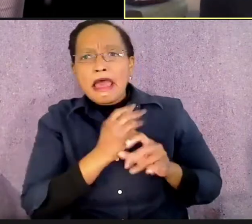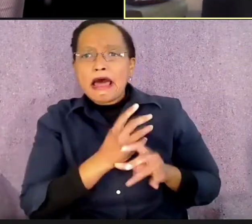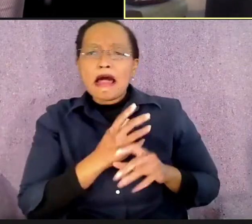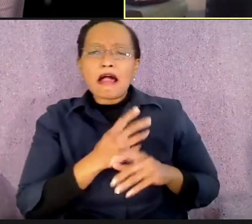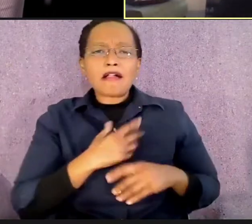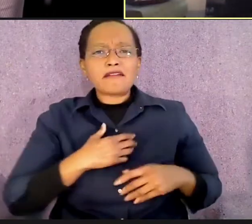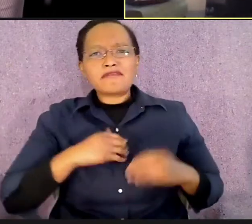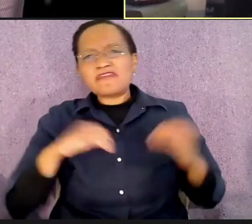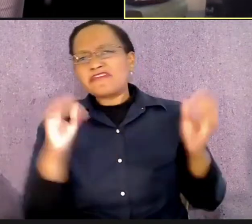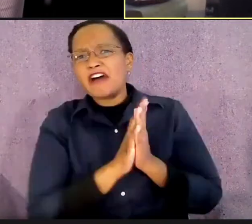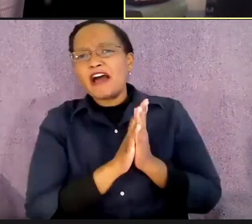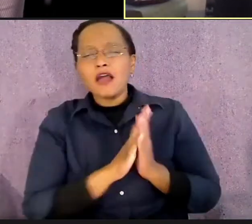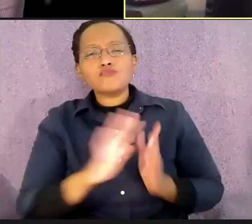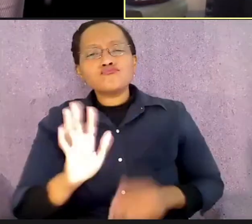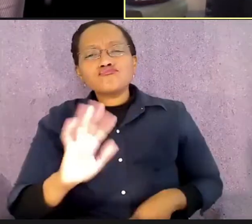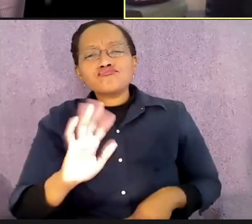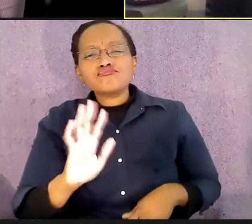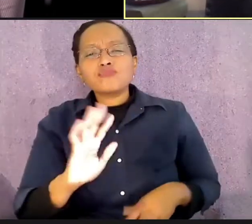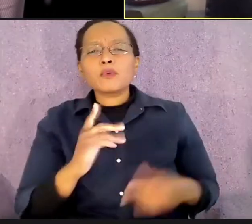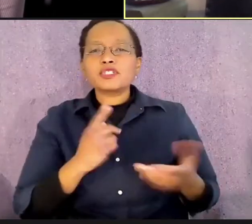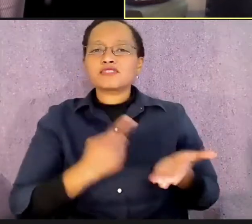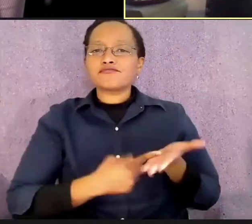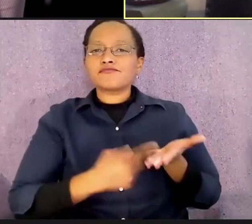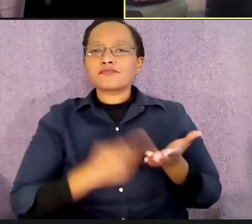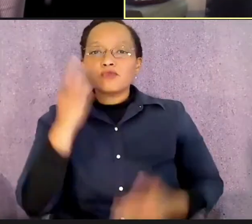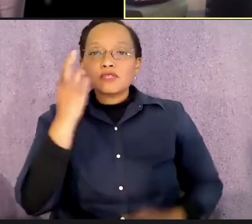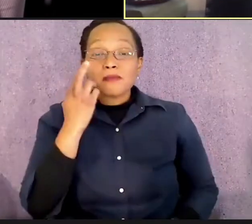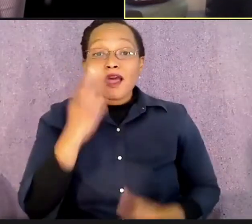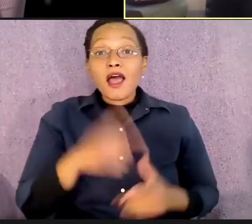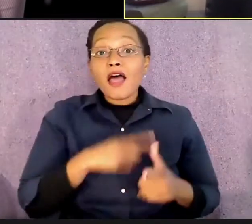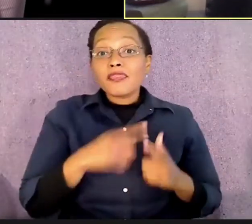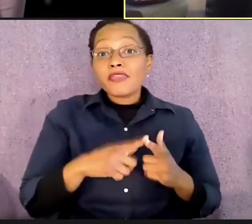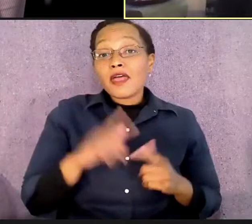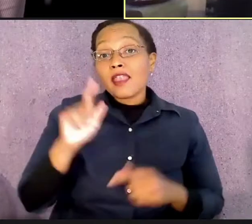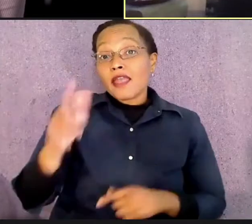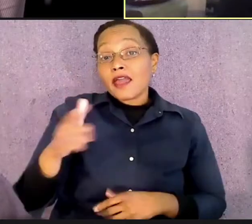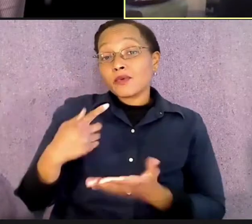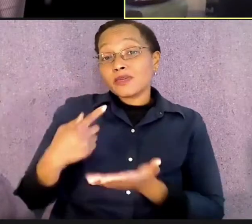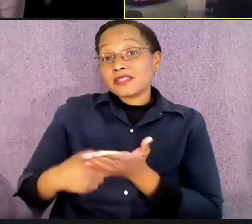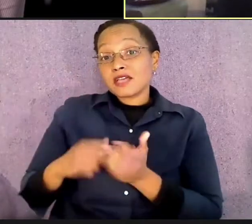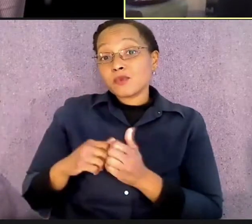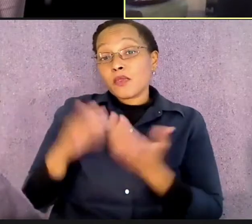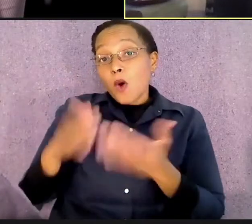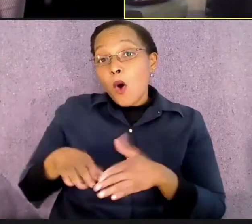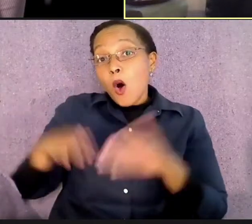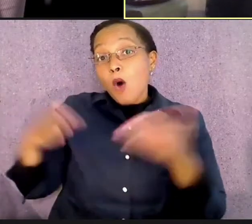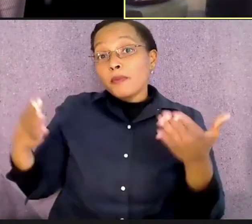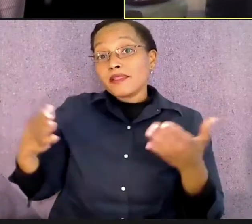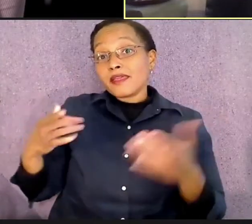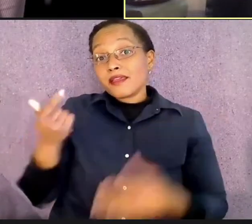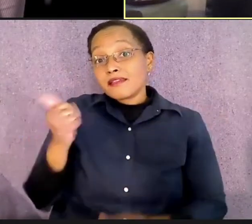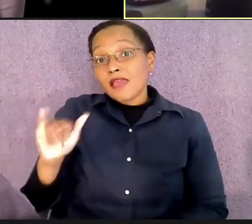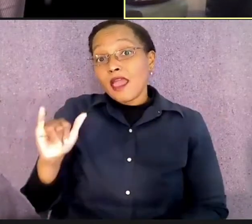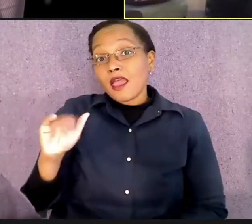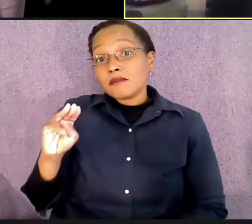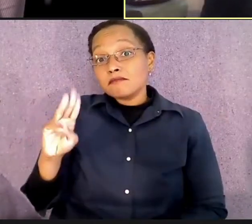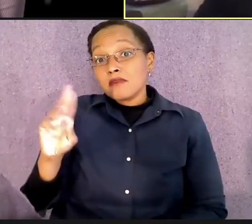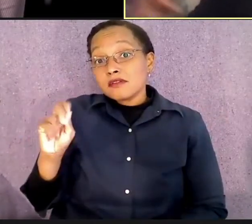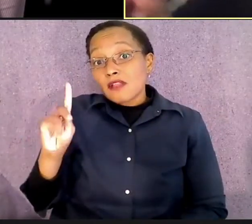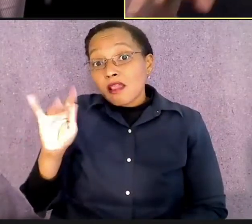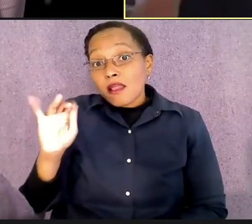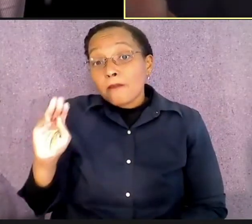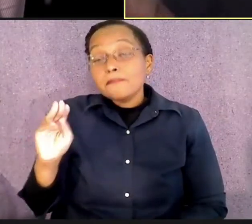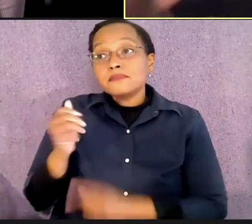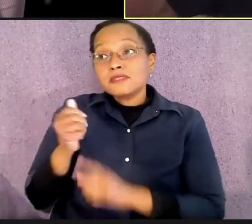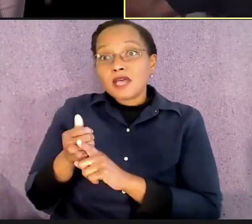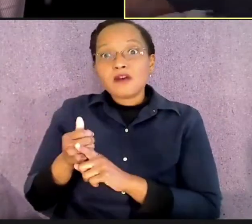said, and then later in the episode, we talked to an openly gay Muslim, another millennial who was openly gay and practicing Islam. To